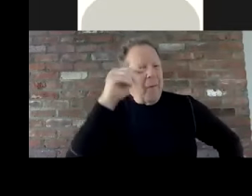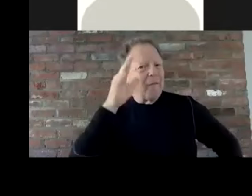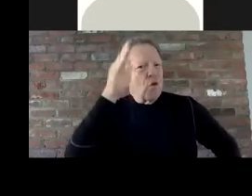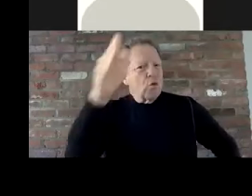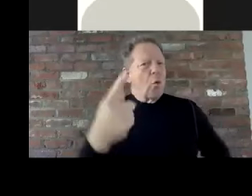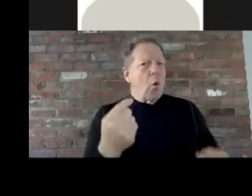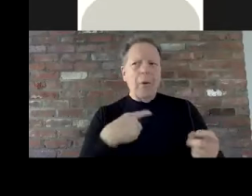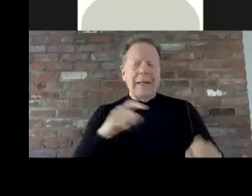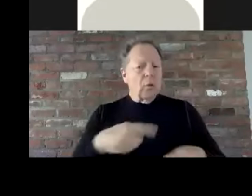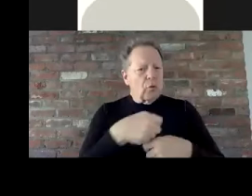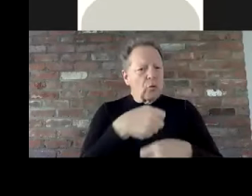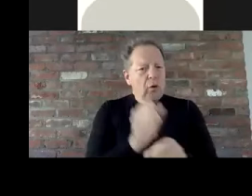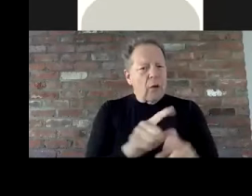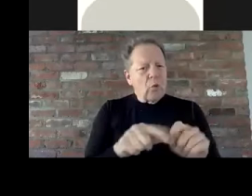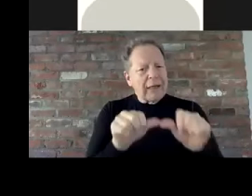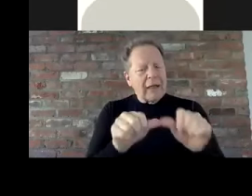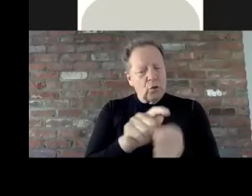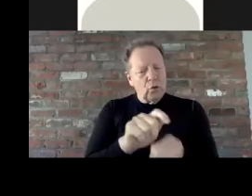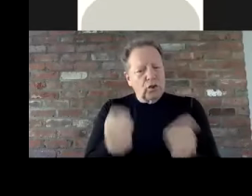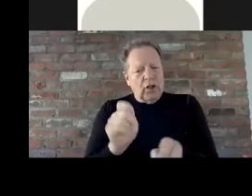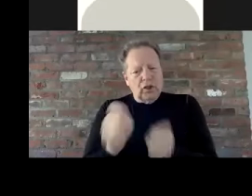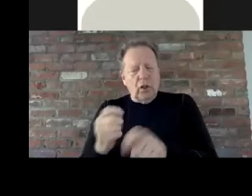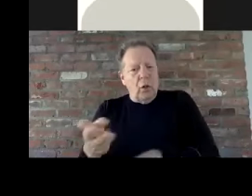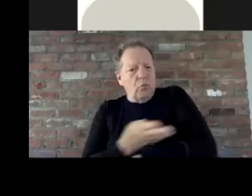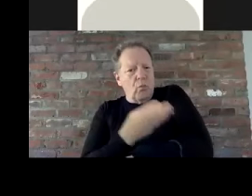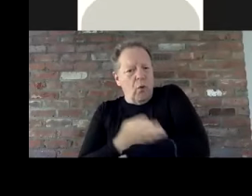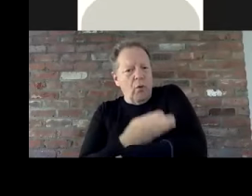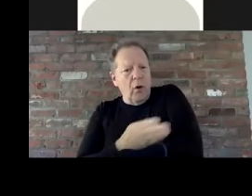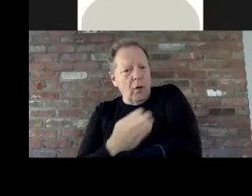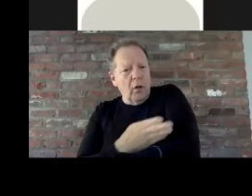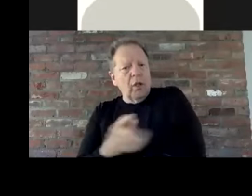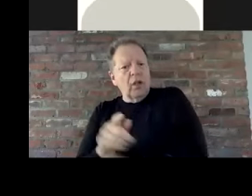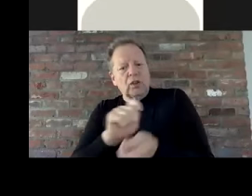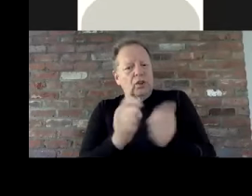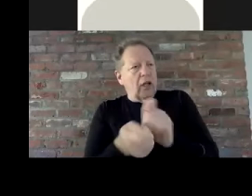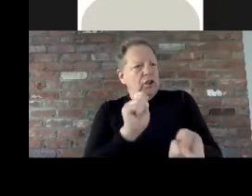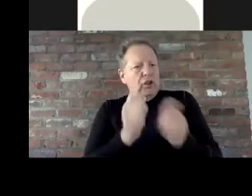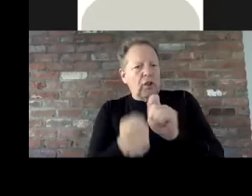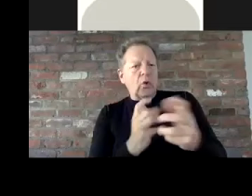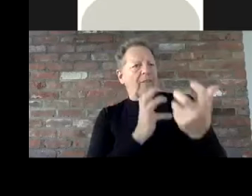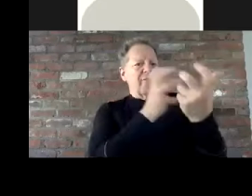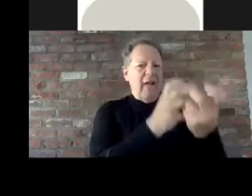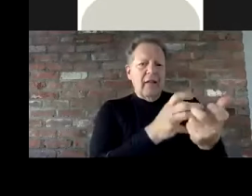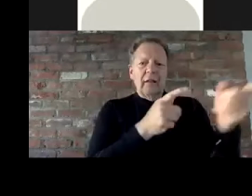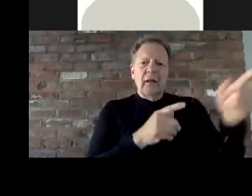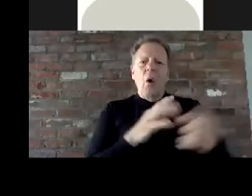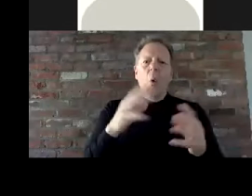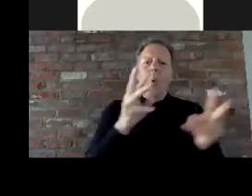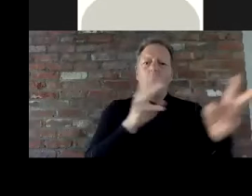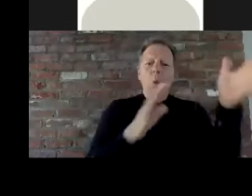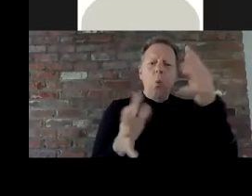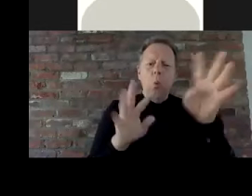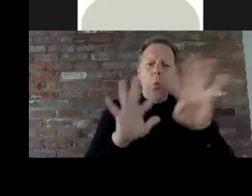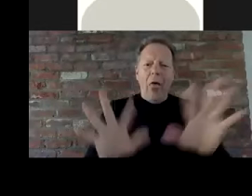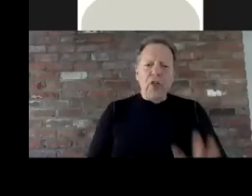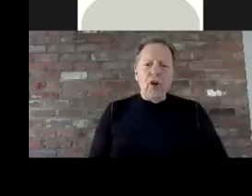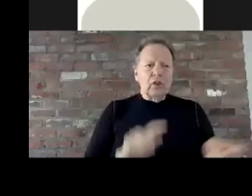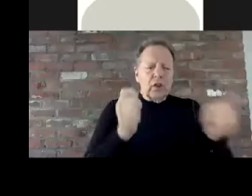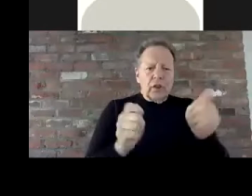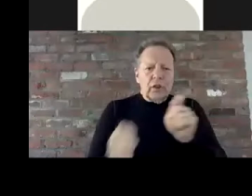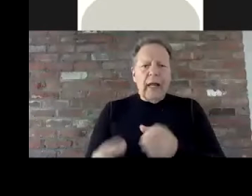create places that can continue to change with changing conditions, and also about ensuring that decision-making is inclusive